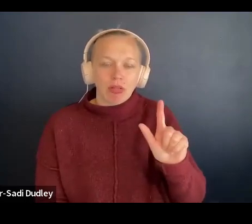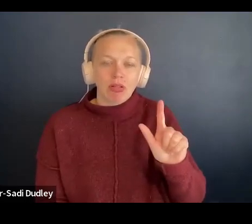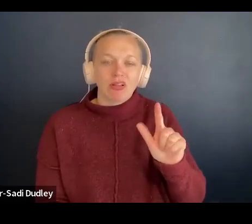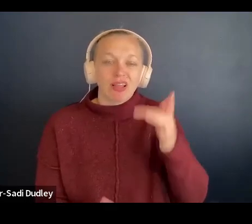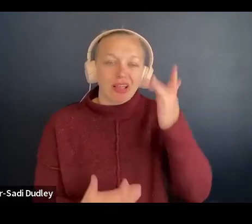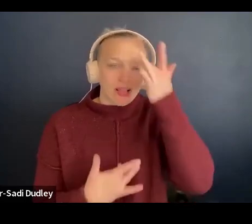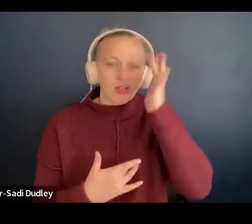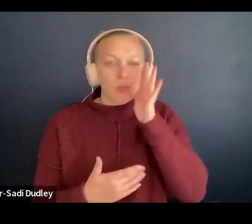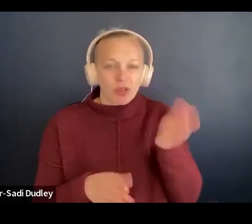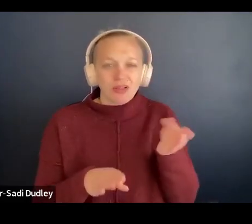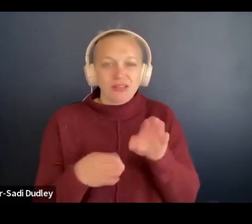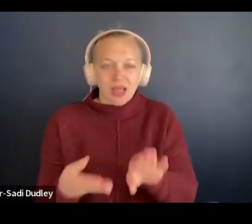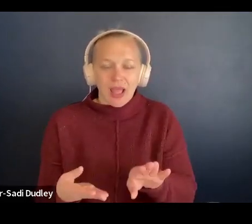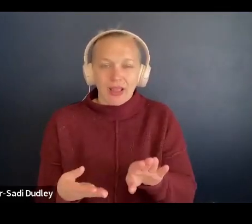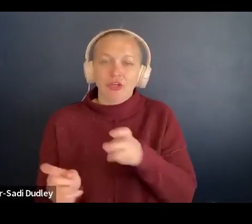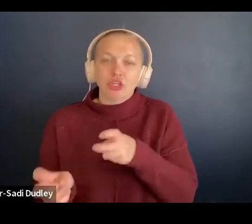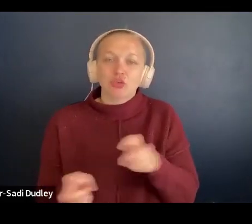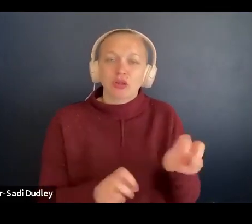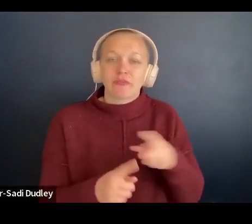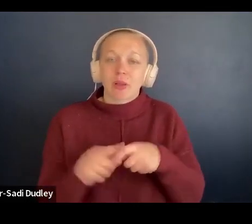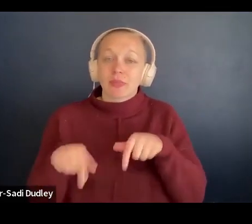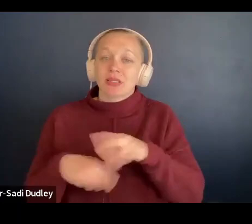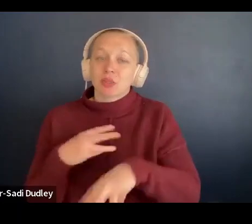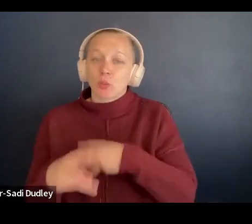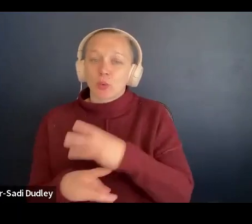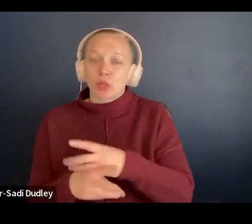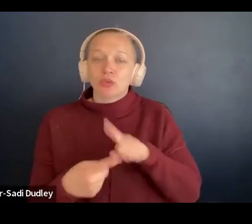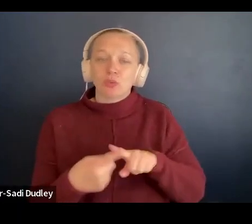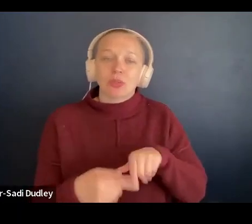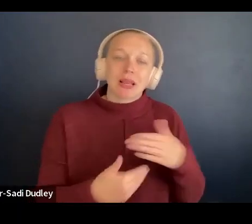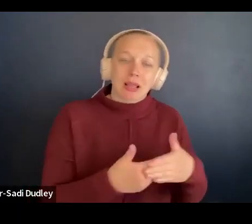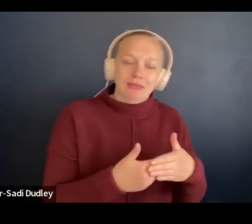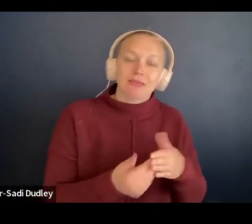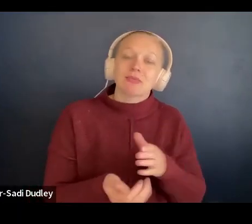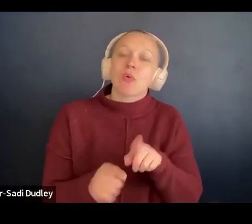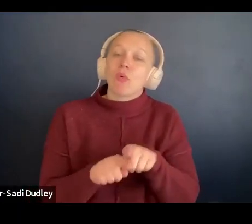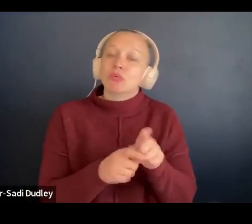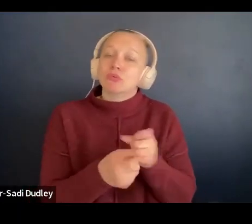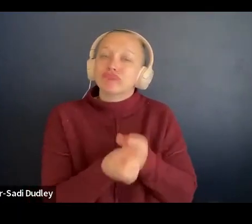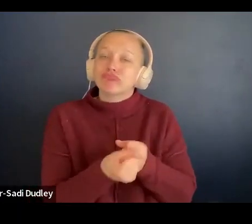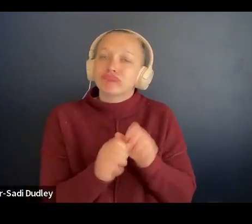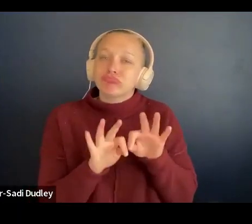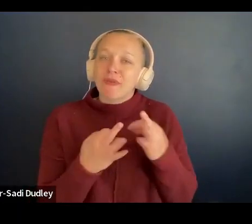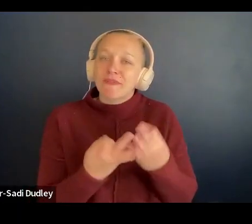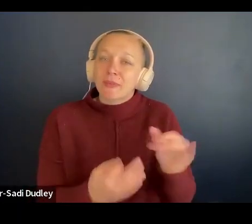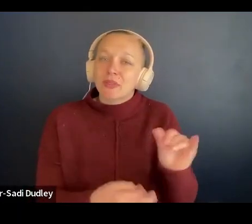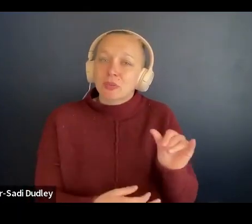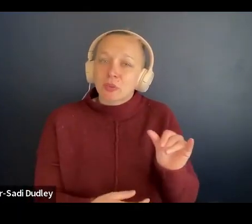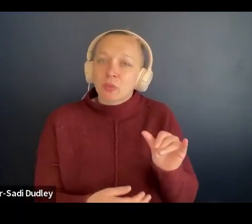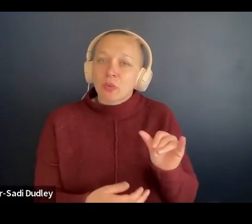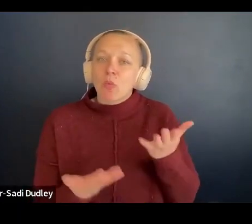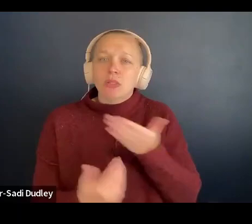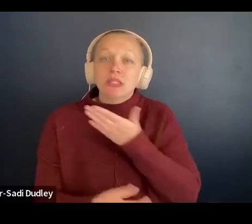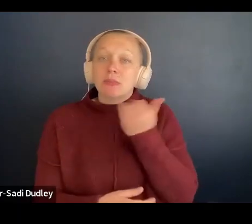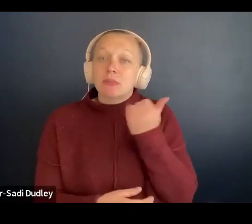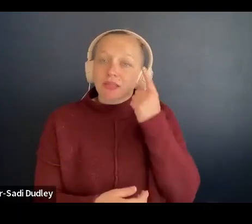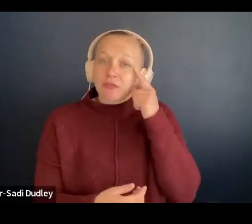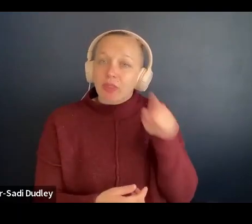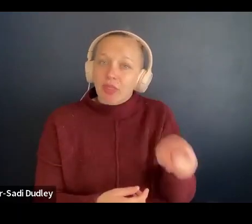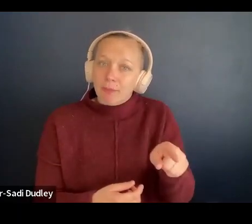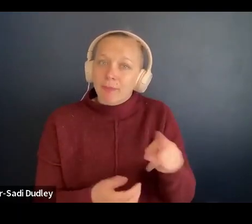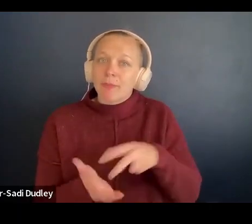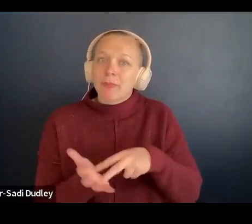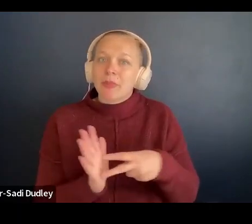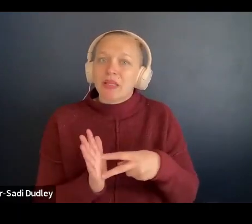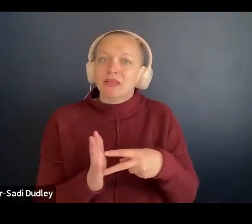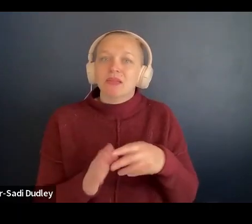to the next by advising and supporting the dying and their loved ones in what way is best for them. So it's providing non-medical support to the dying and